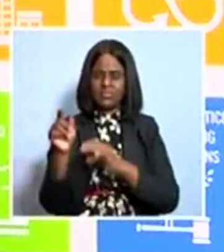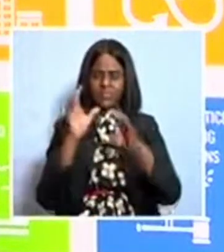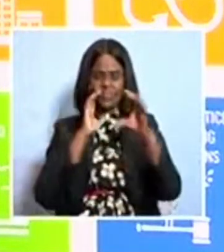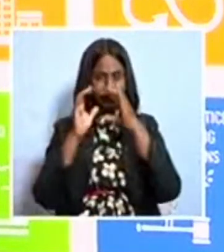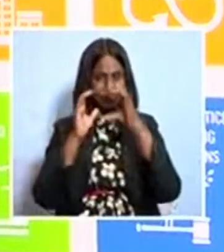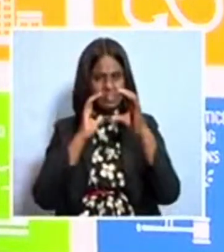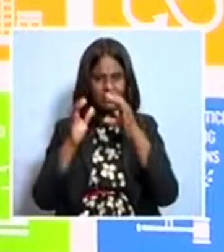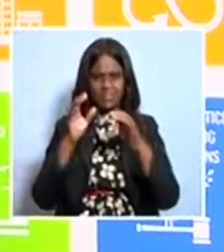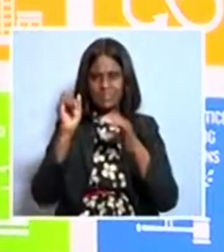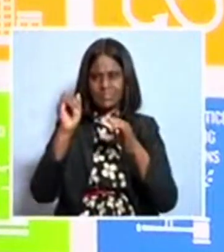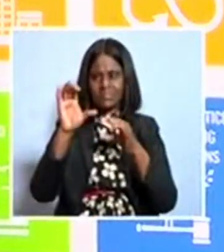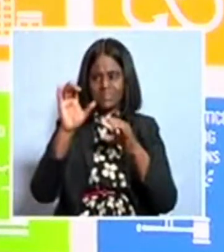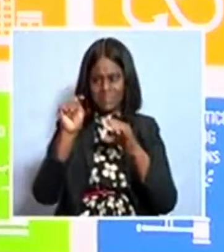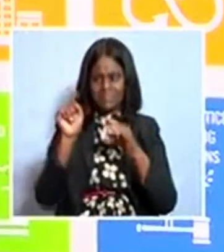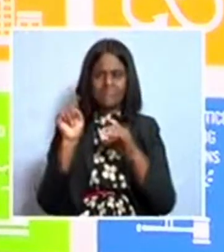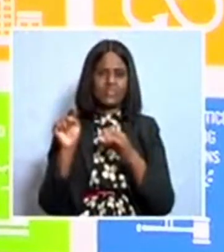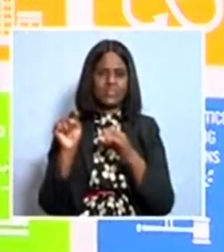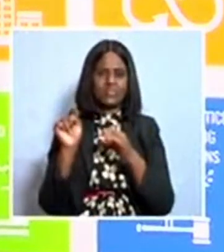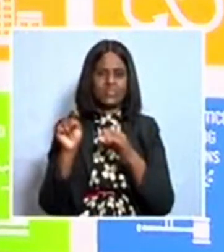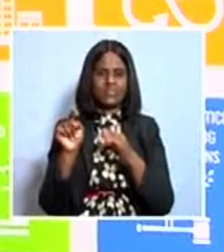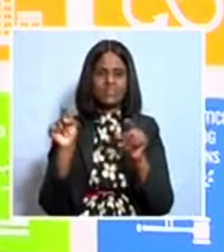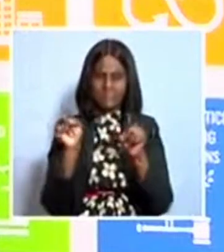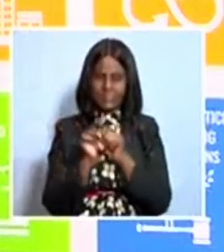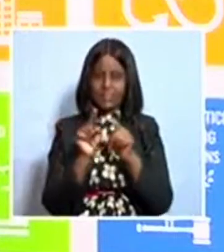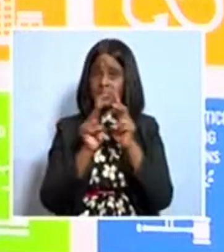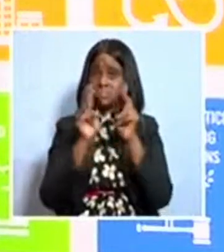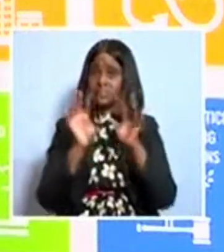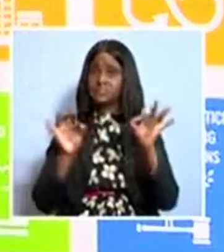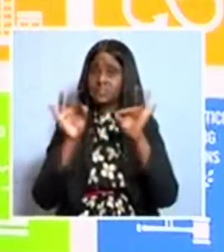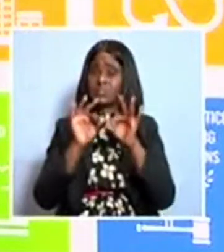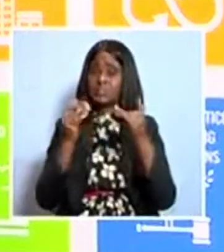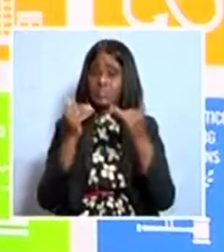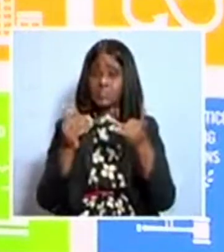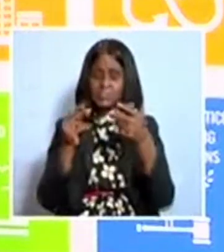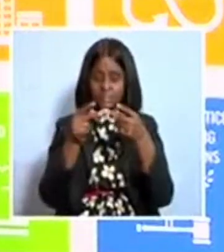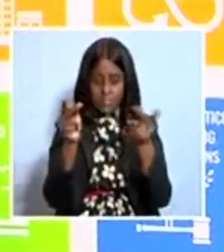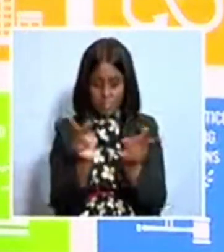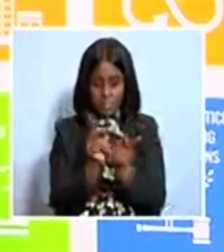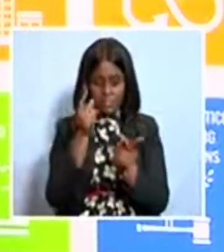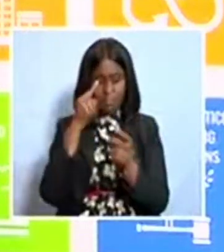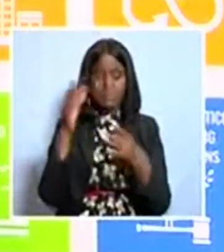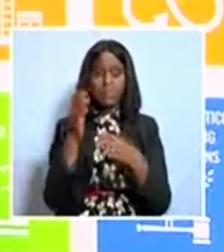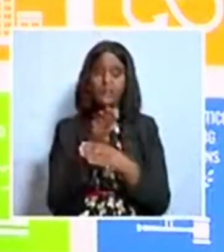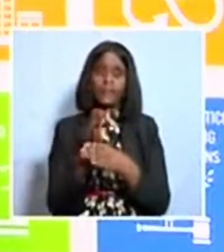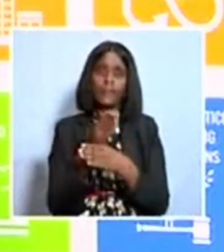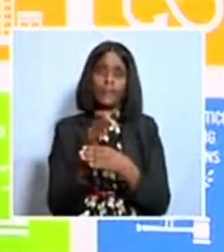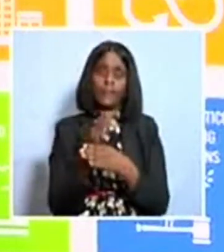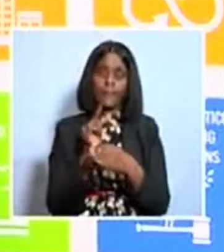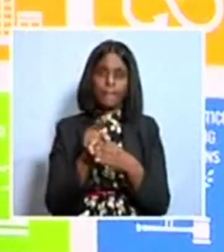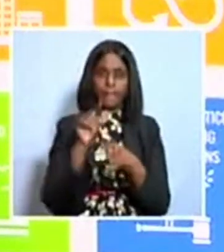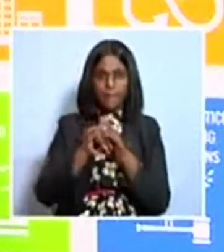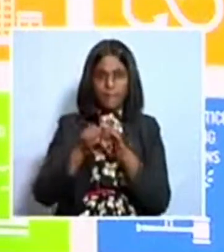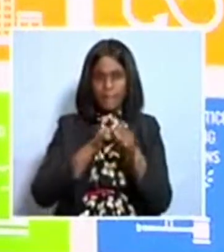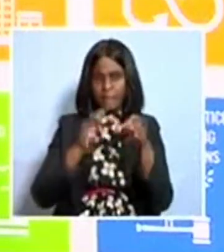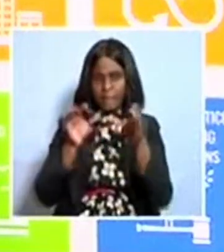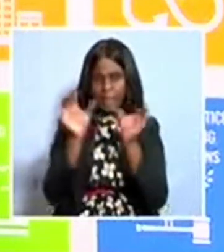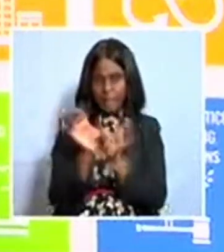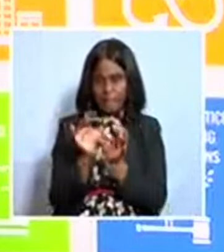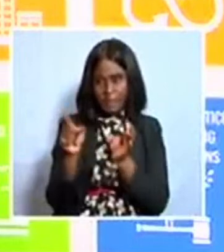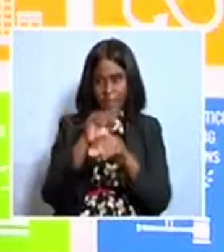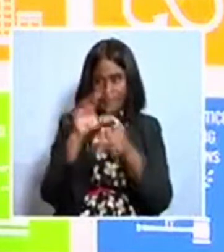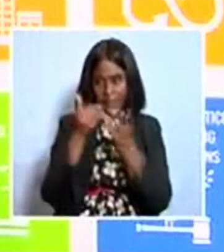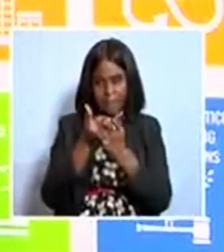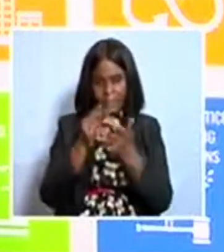communication, ICT, is the core platform for doing business. In my constituency, all